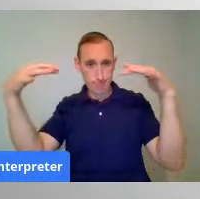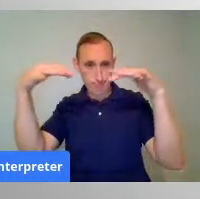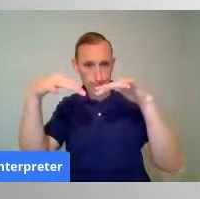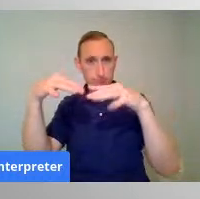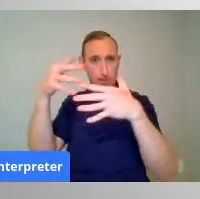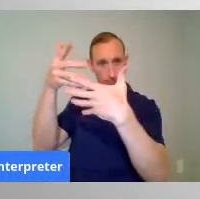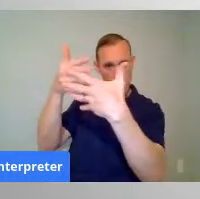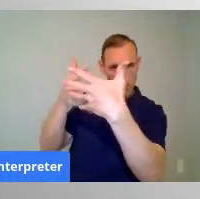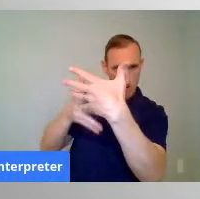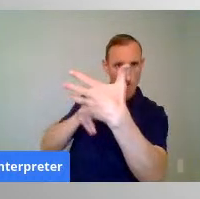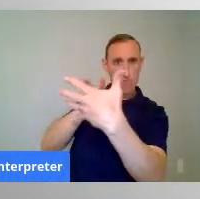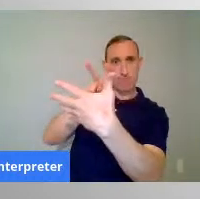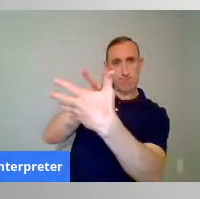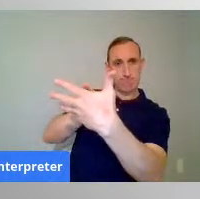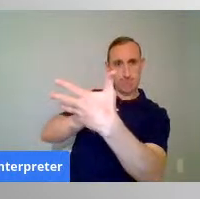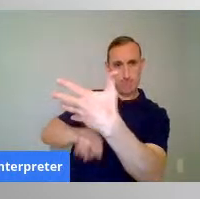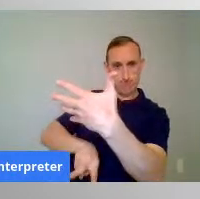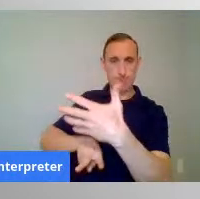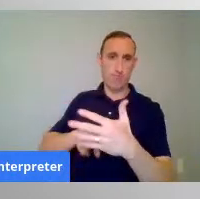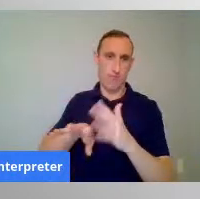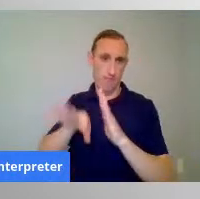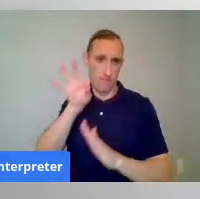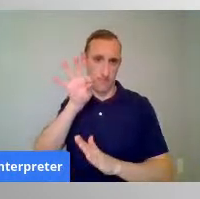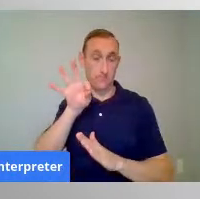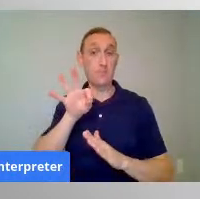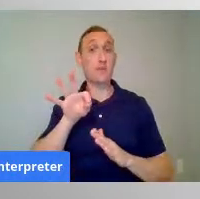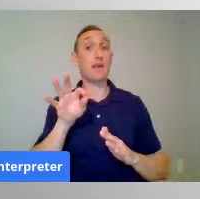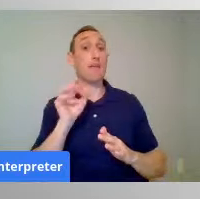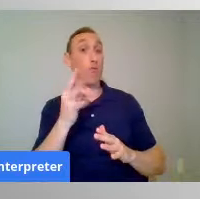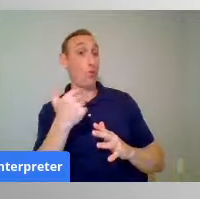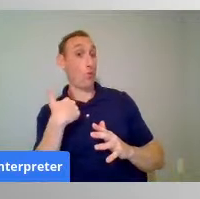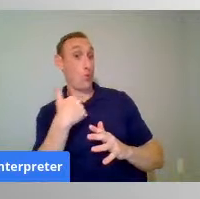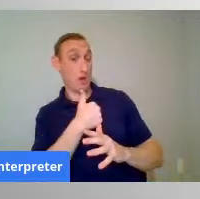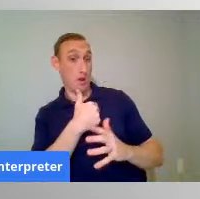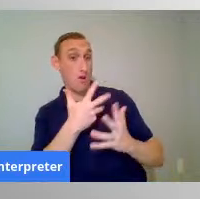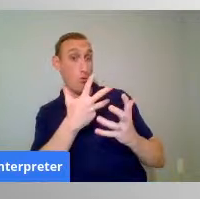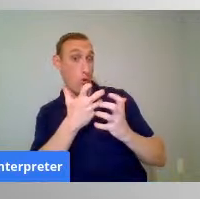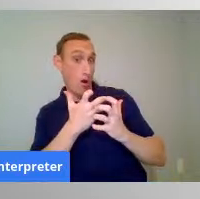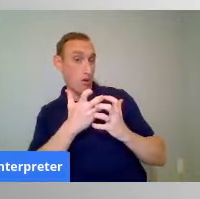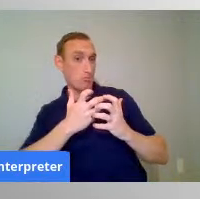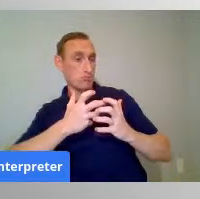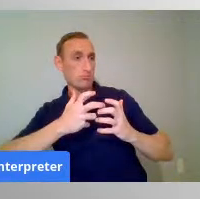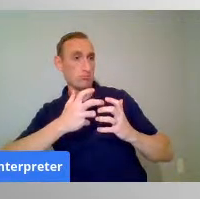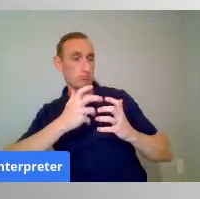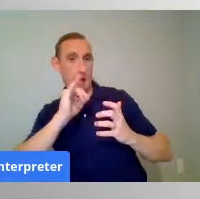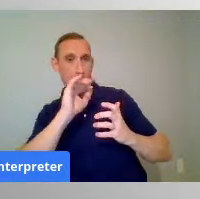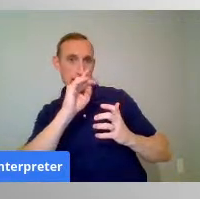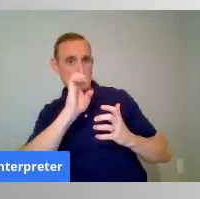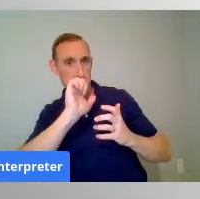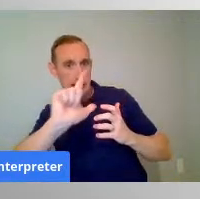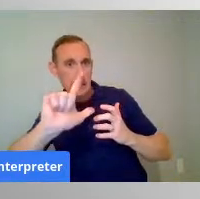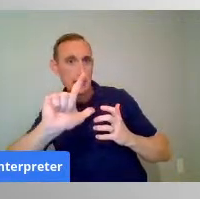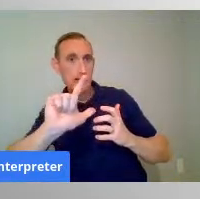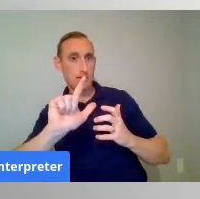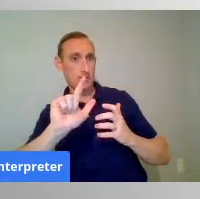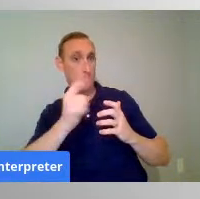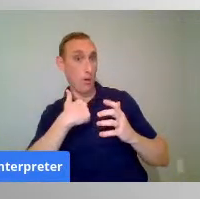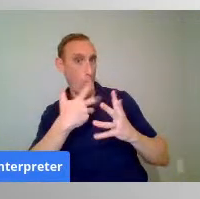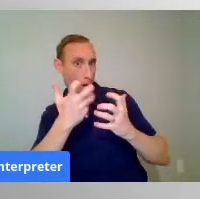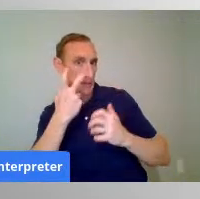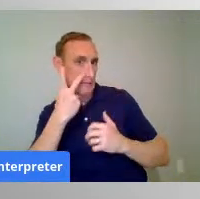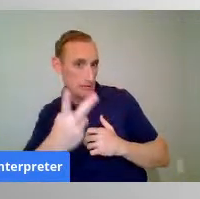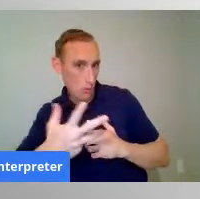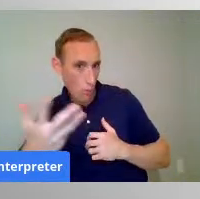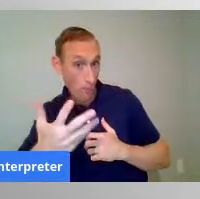And if we're going towards ideal, I'll just say that in Baldwin County, in Milledgeville, Georgia, where I hail,